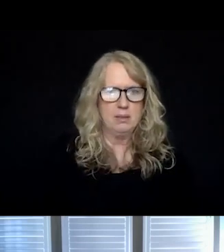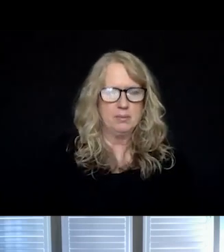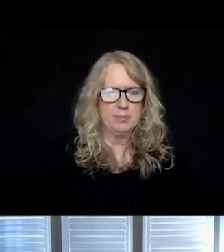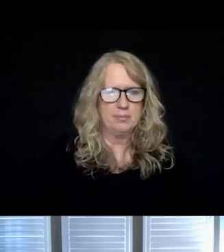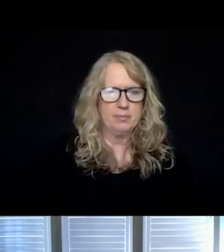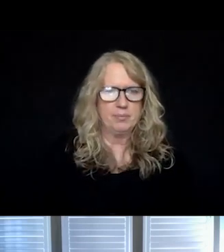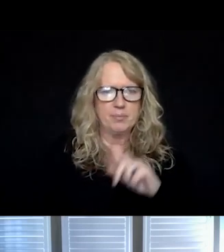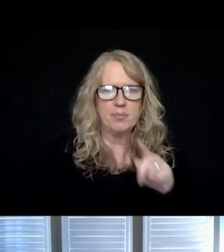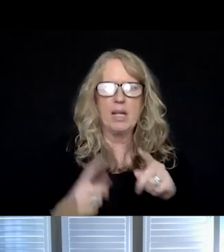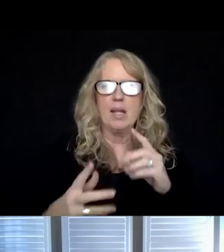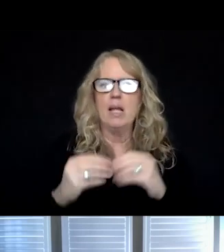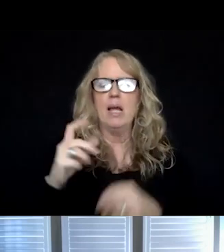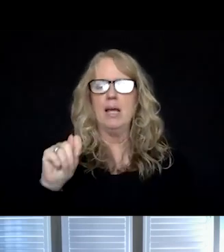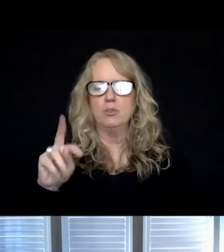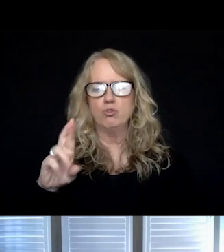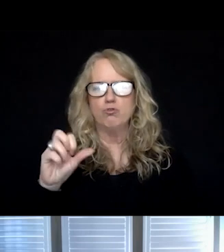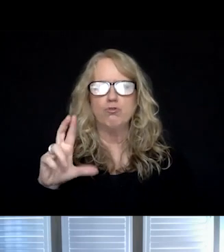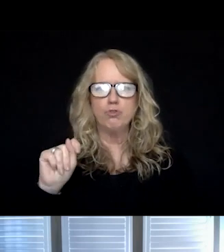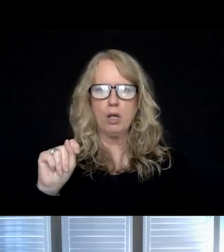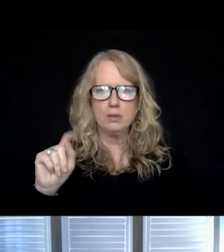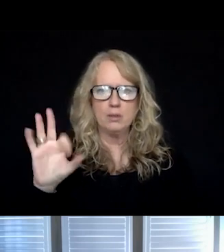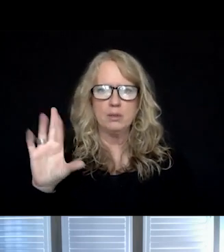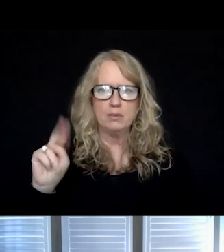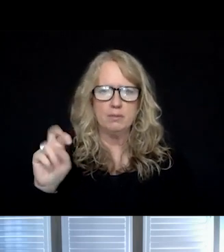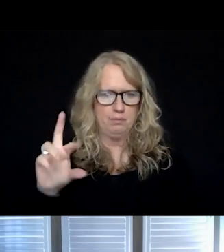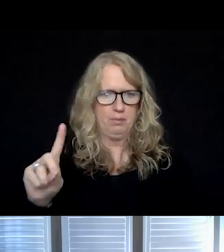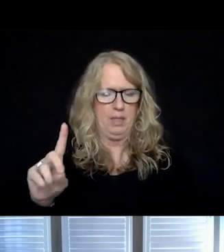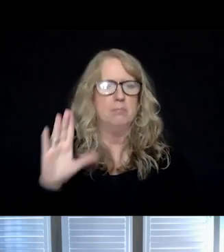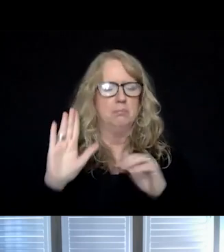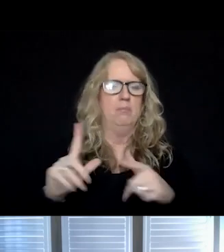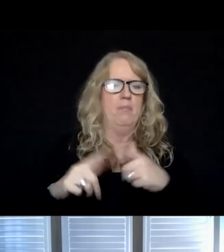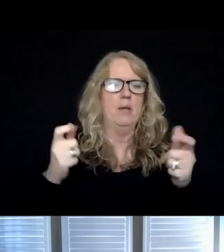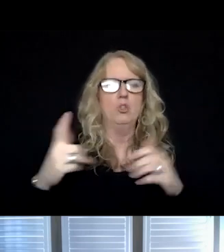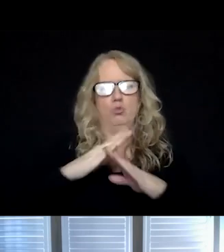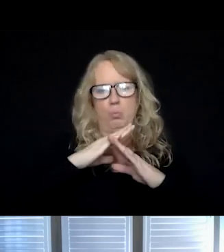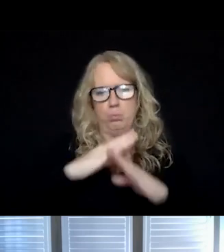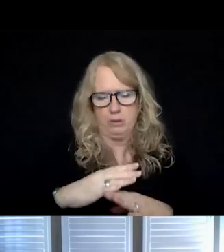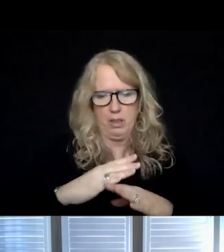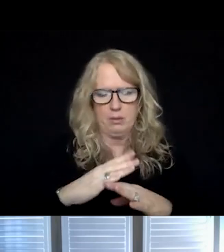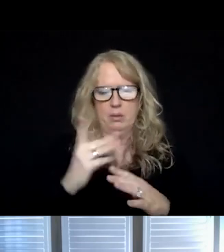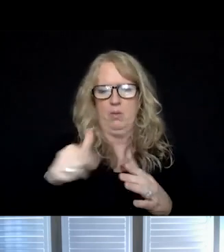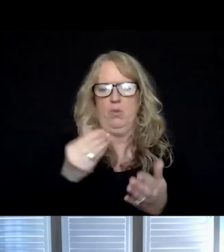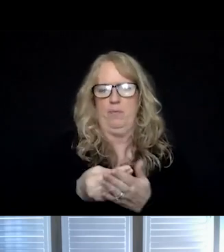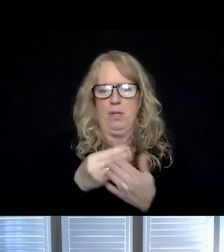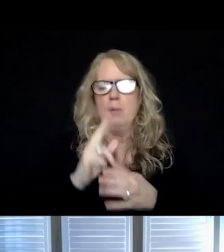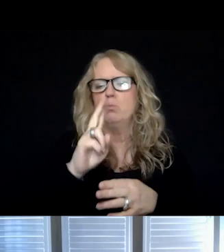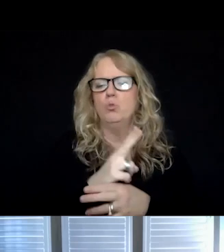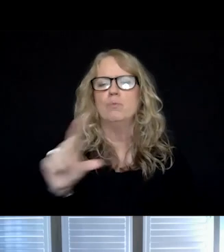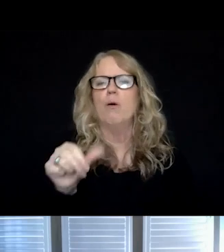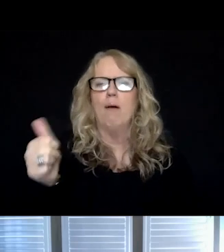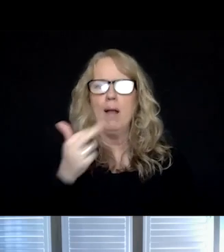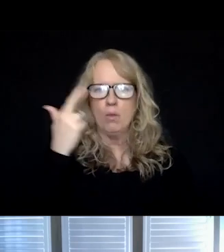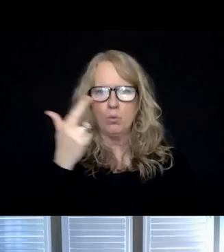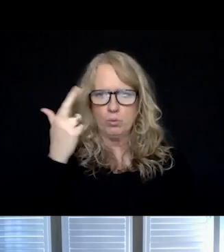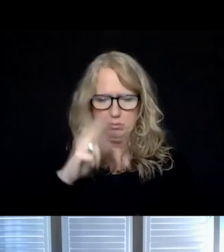that there should be a trust fund and that should be administered. And that is to protect the funds from being used for other purposes. And